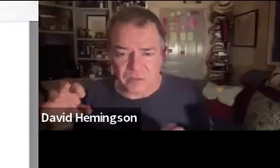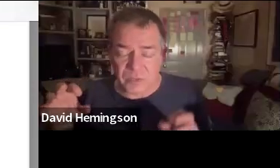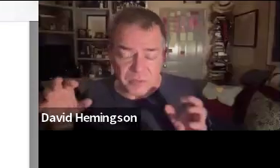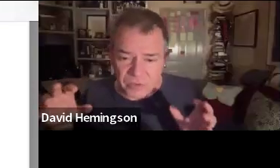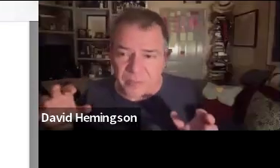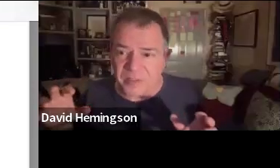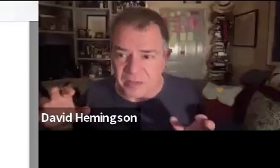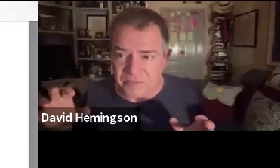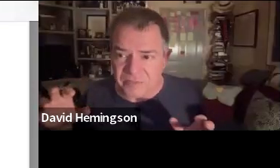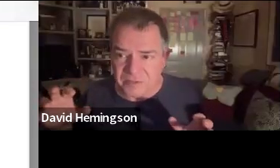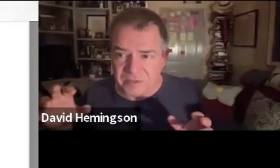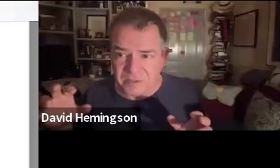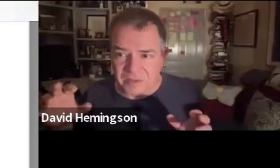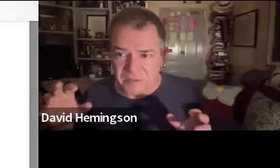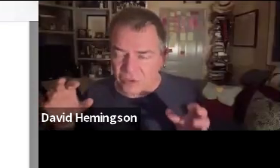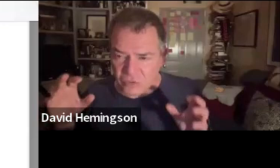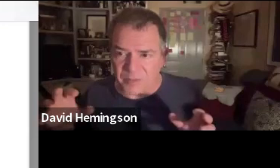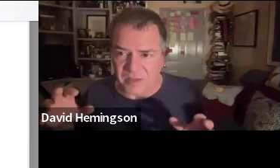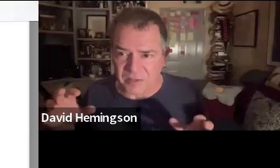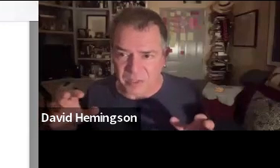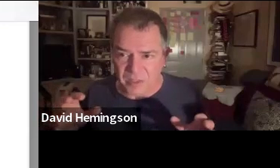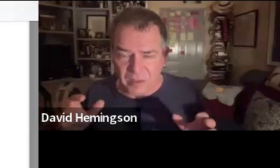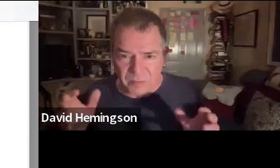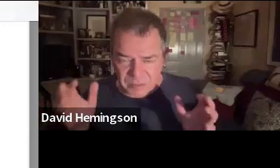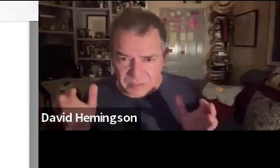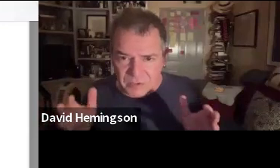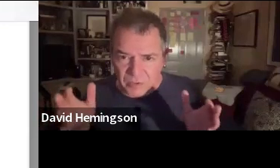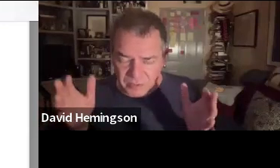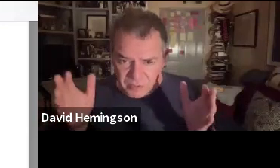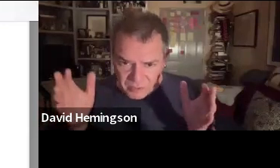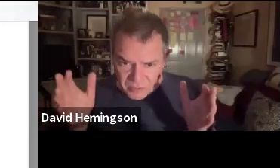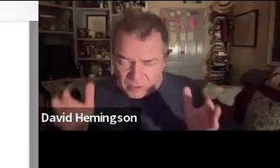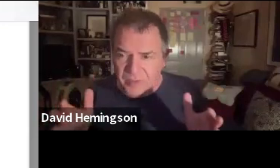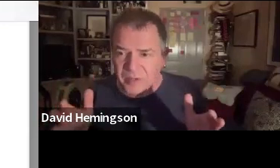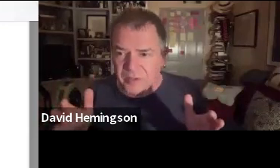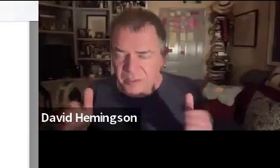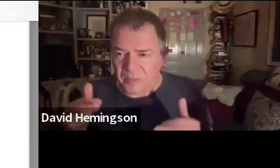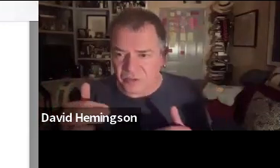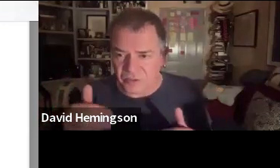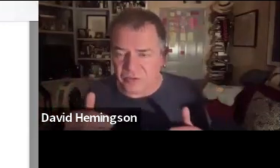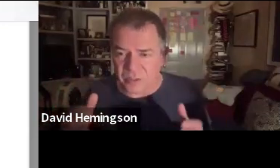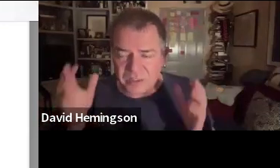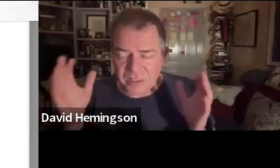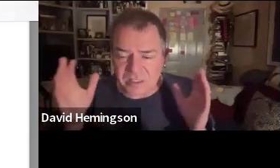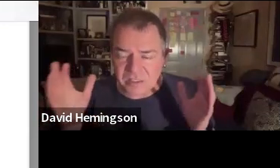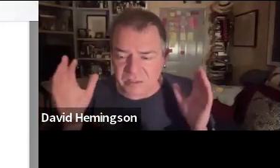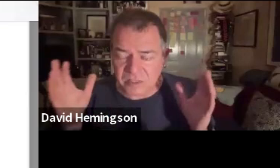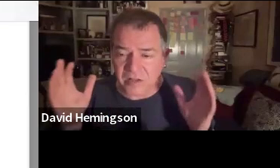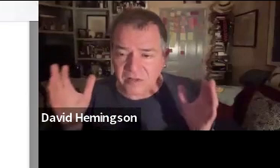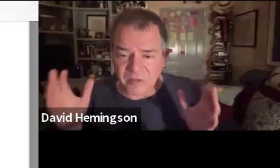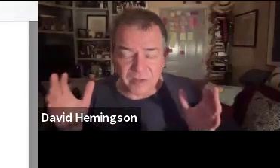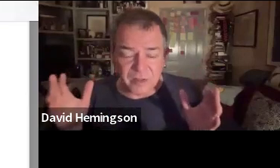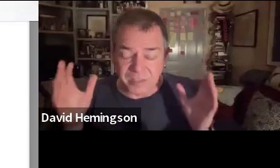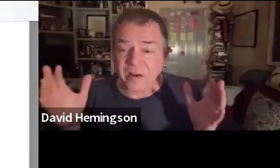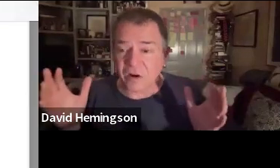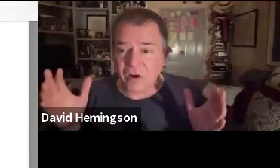observer who could be incredibly tough, you know, incredibly tough on me. By the same token, tell me a truth. Listen to the